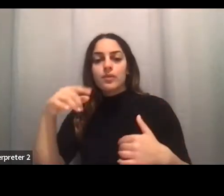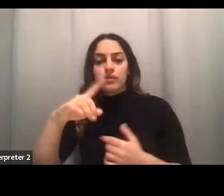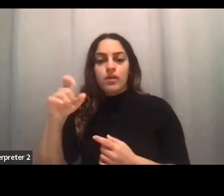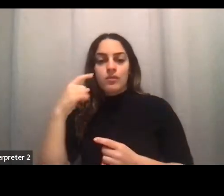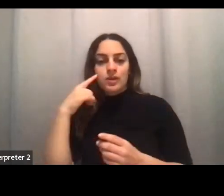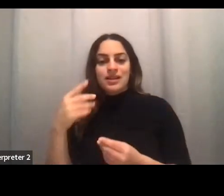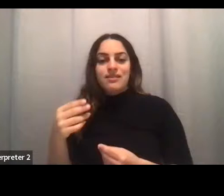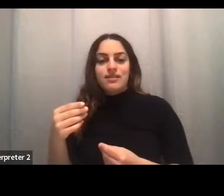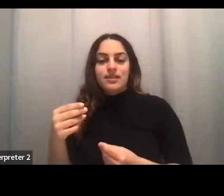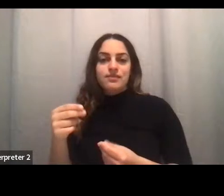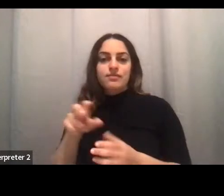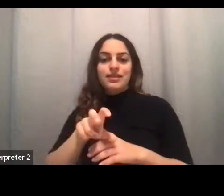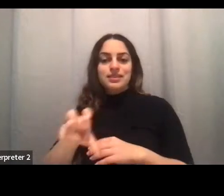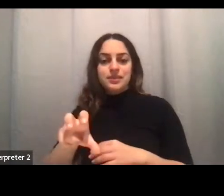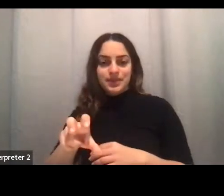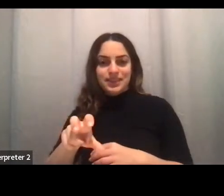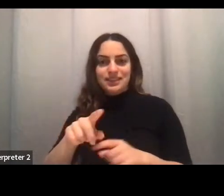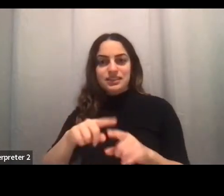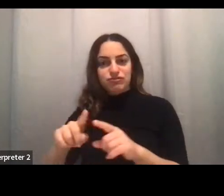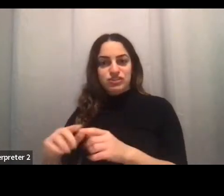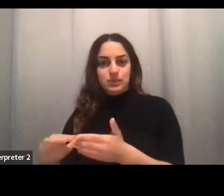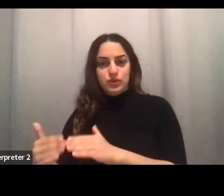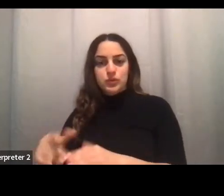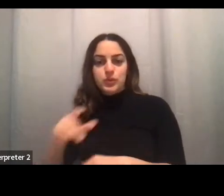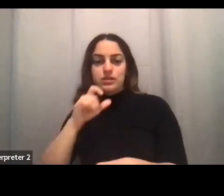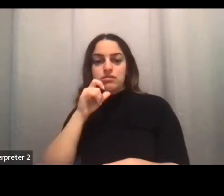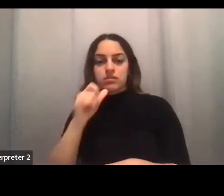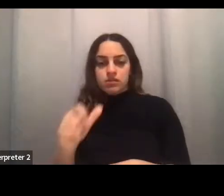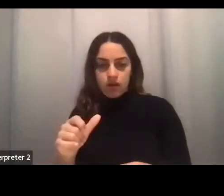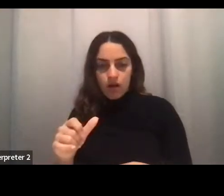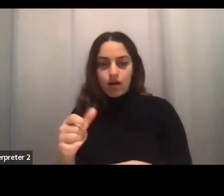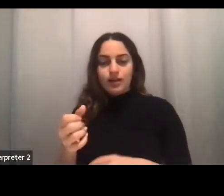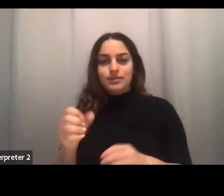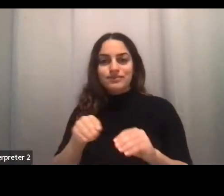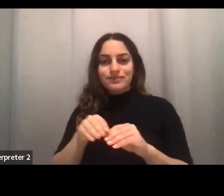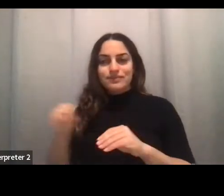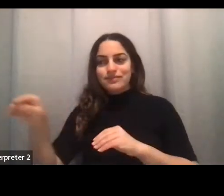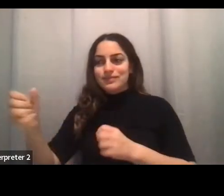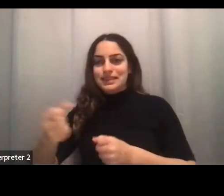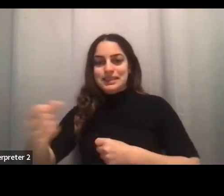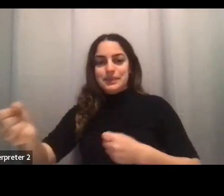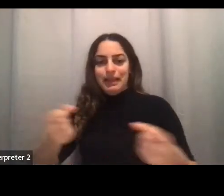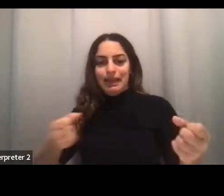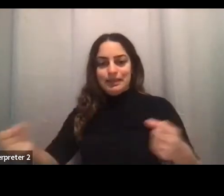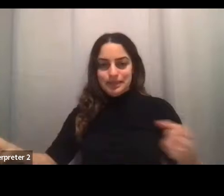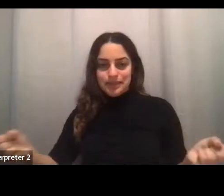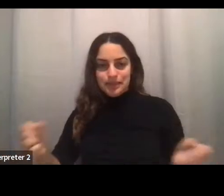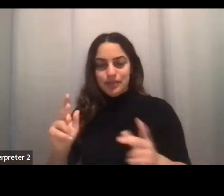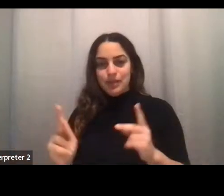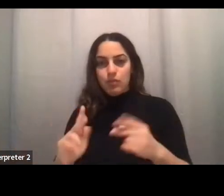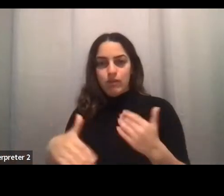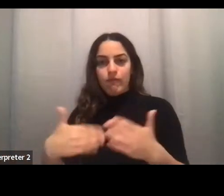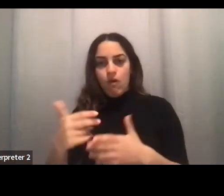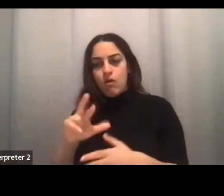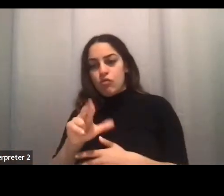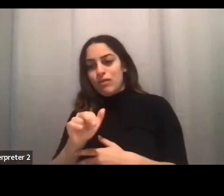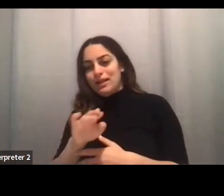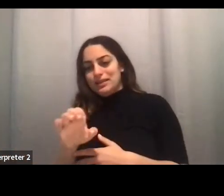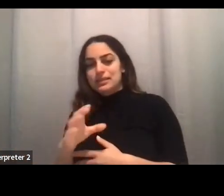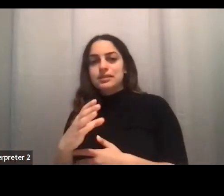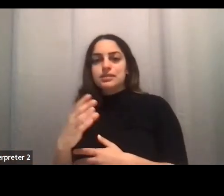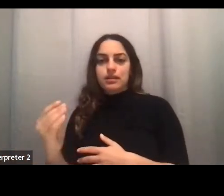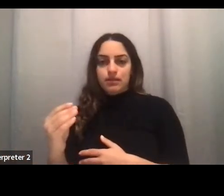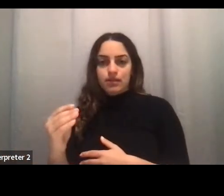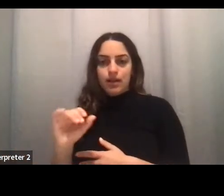working-class people of all race and ethnicities as it had with federal highway construction but would instead provide job training as a